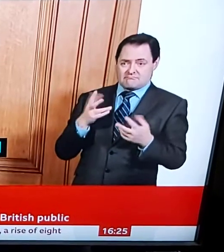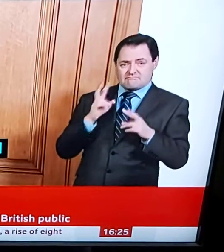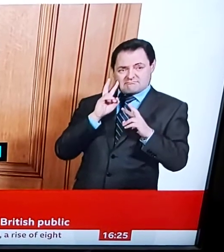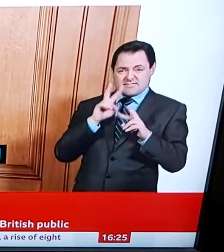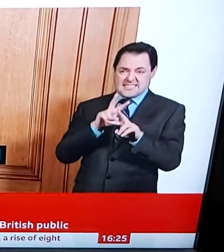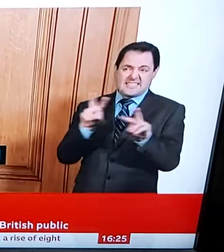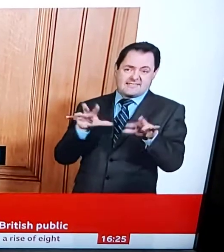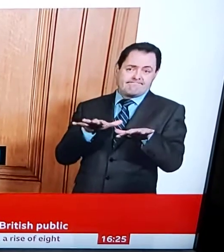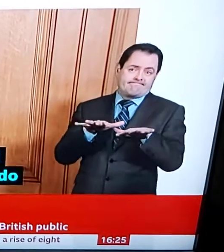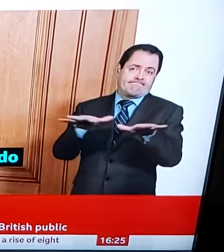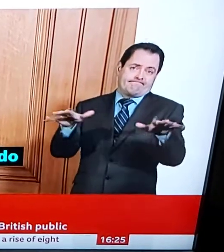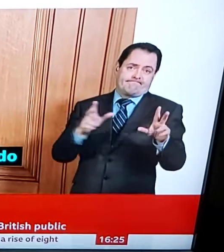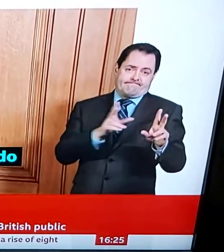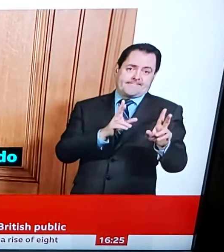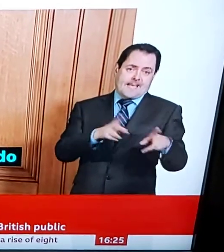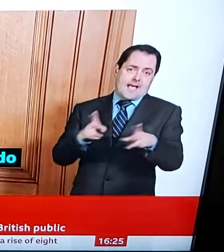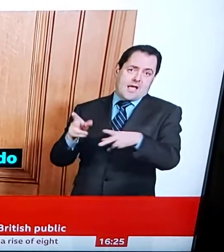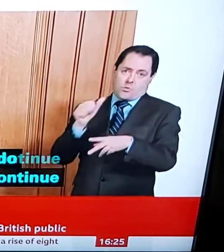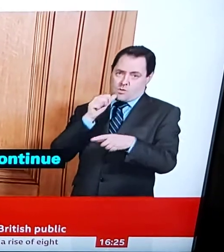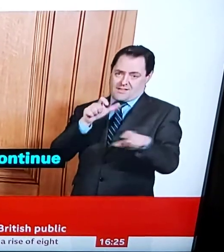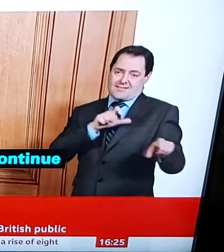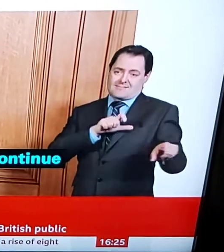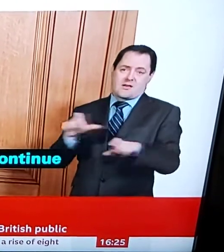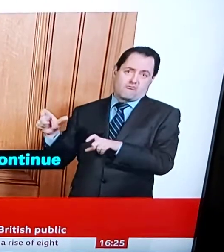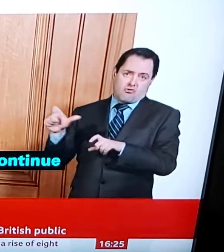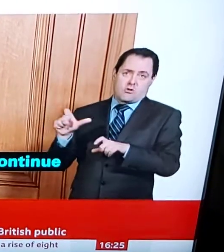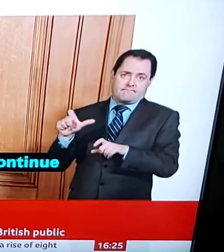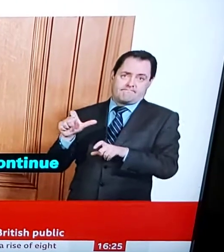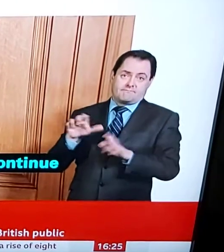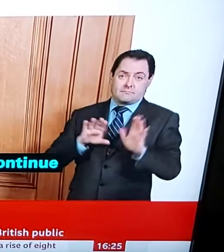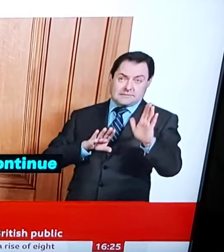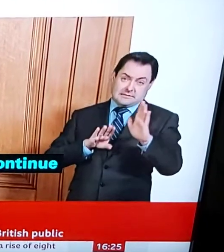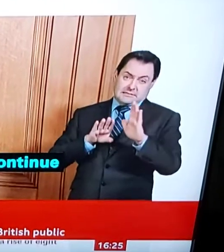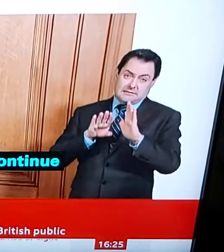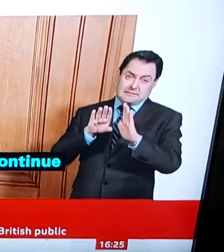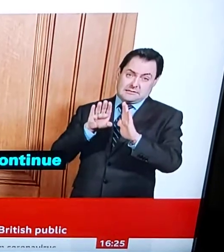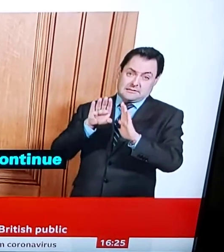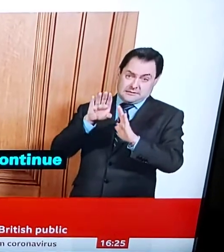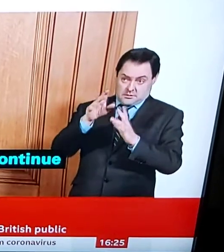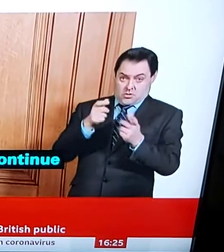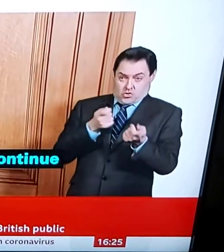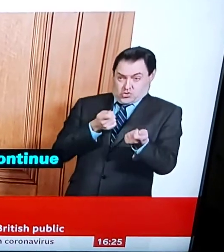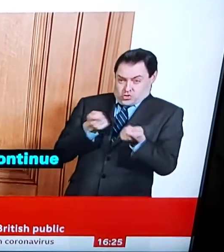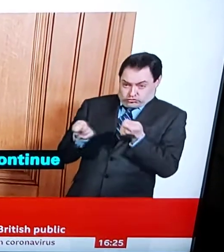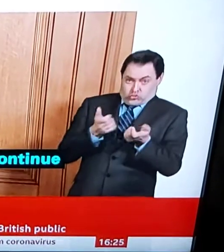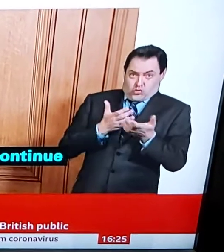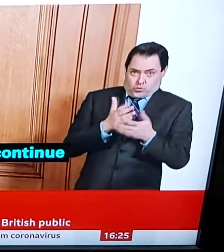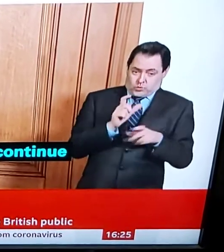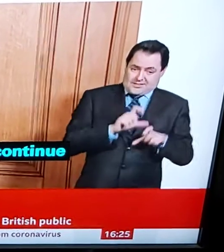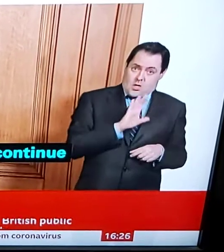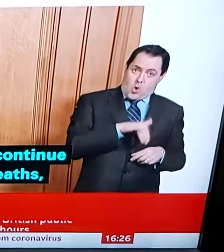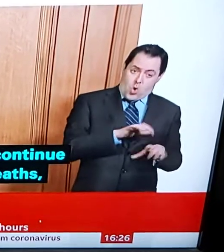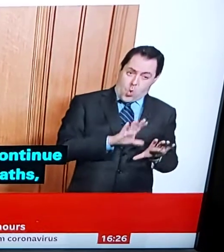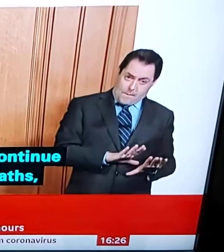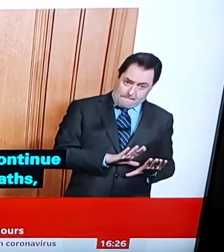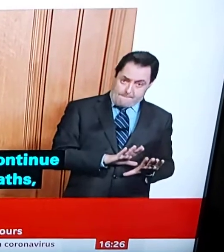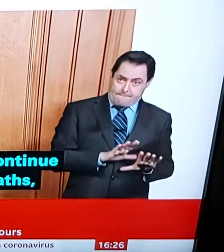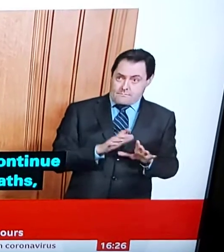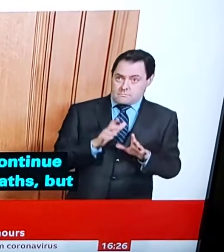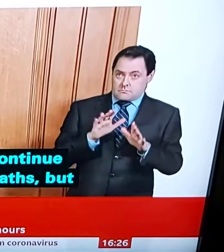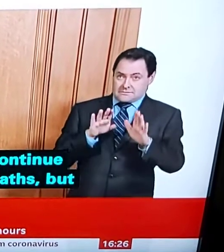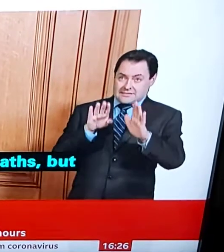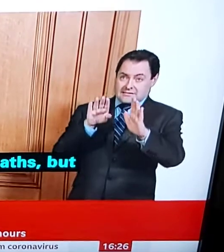the high number of deaths that we've seen at the moment. But as we start to get control of this through social distancing, in a few weeks,